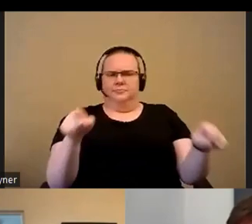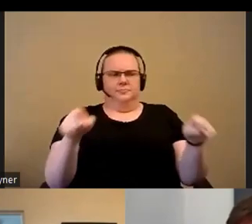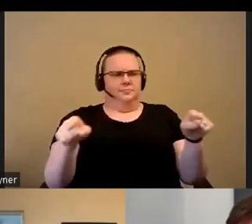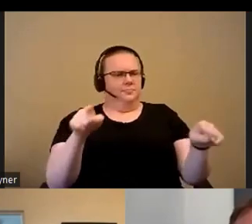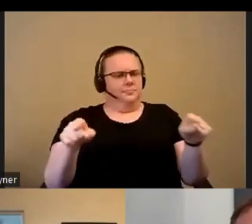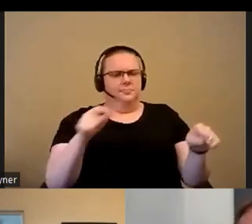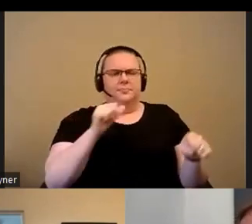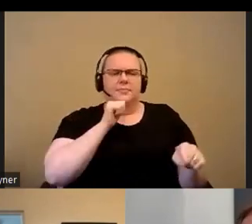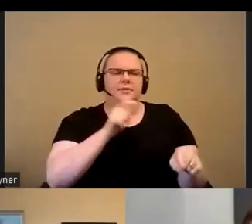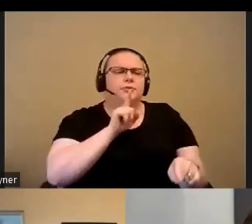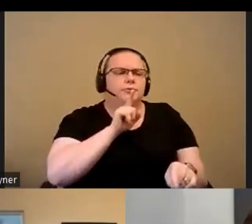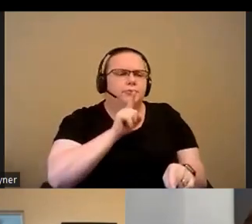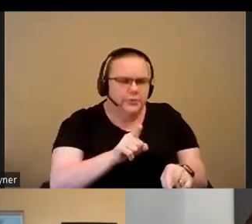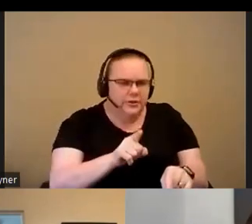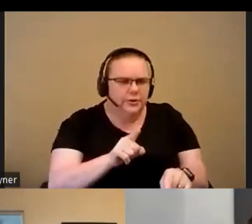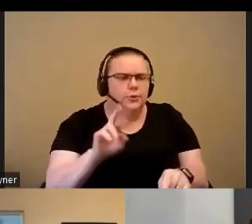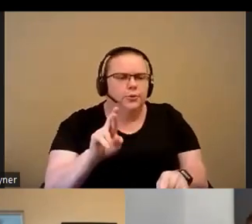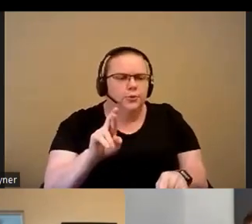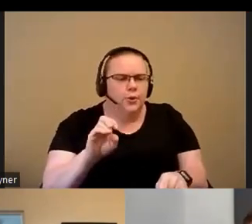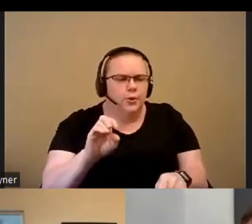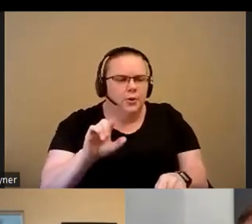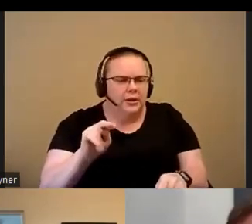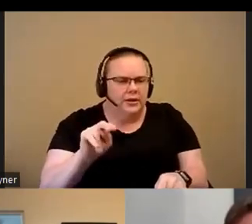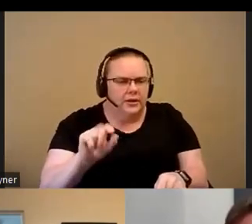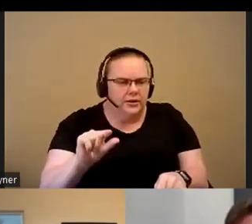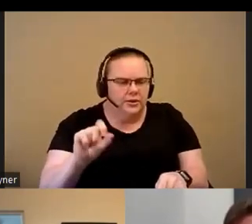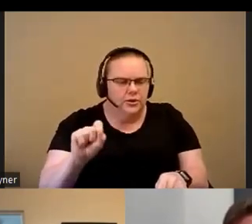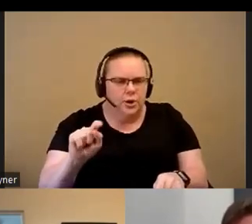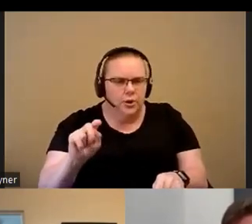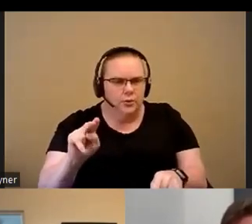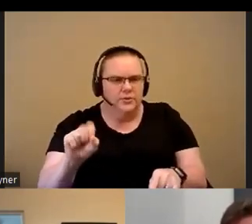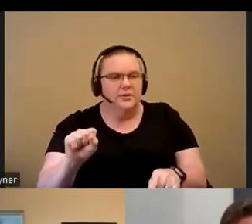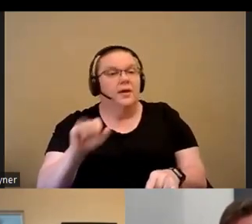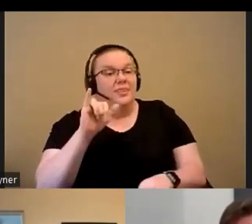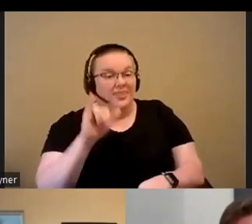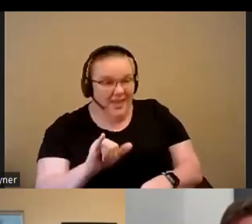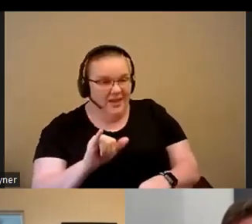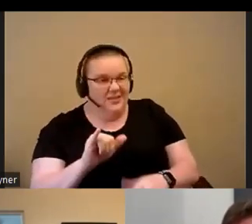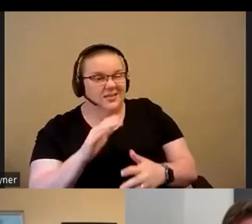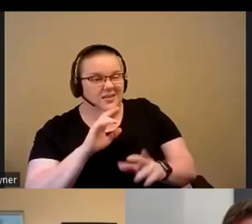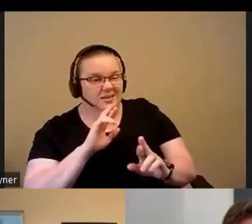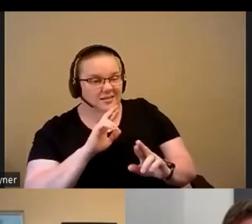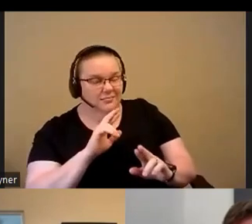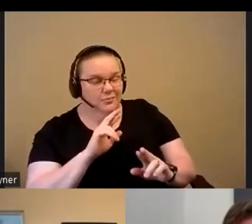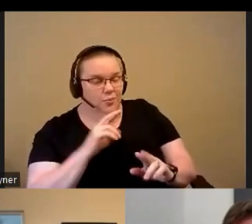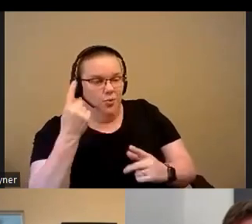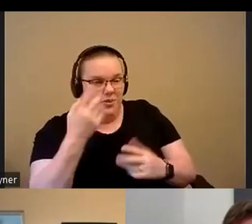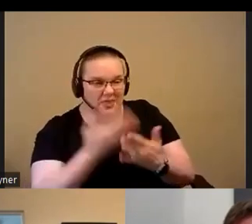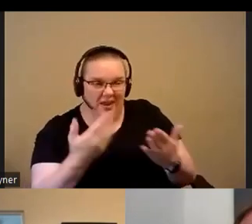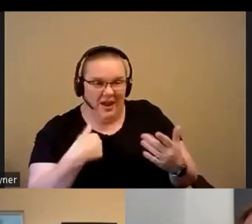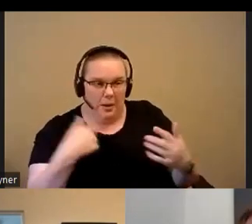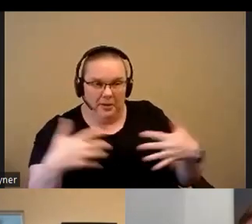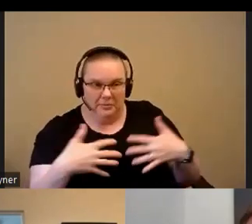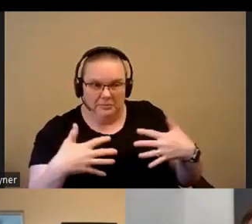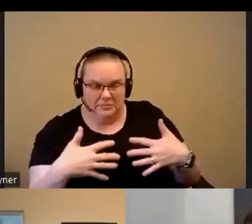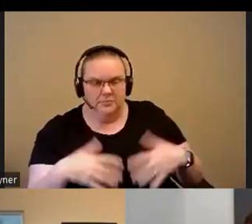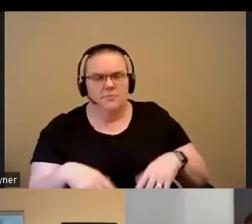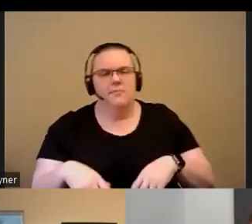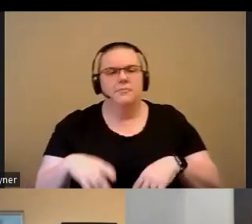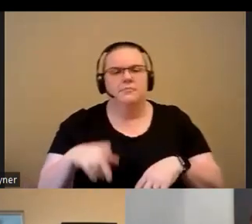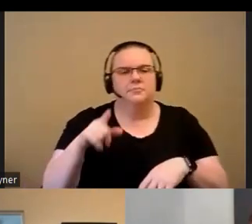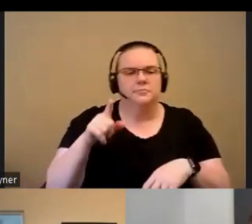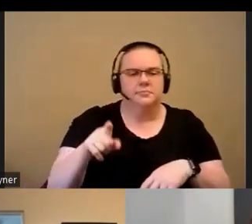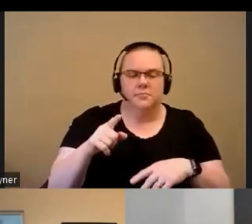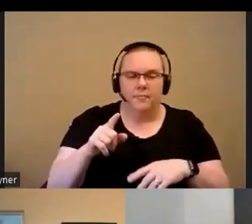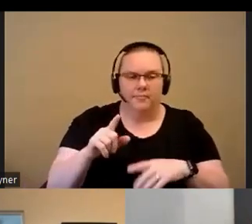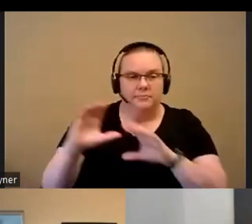Rolling Stones. And so that would be the RFE that I would worry about if you separate them. Even though they're different periods. If they're different periods, oh,